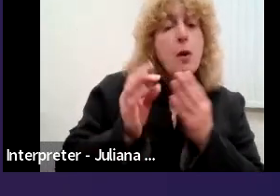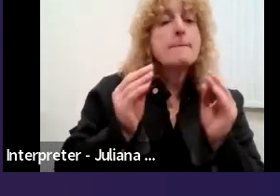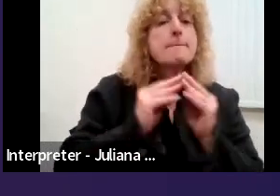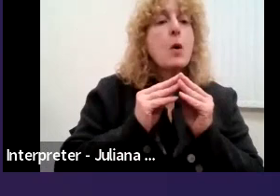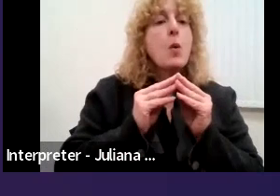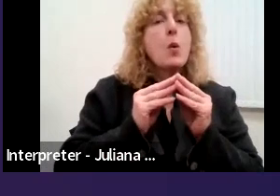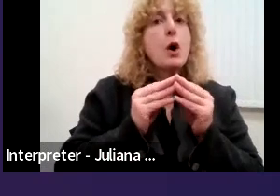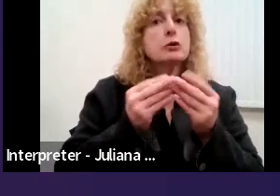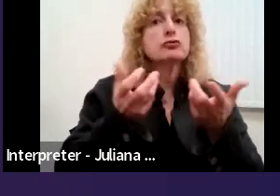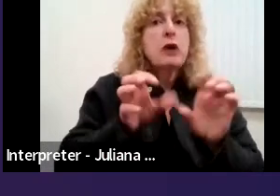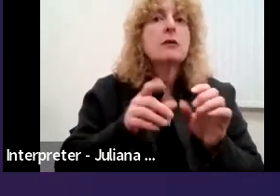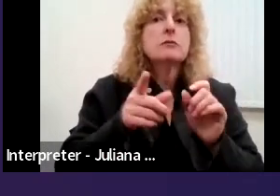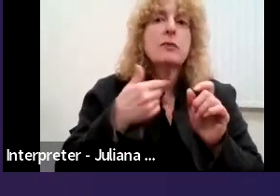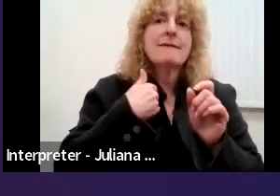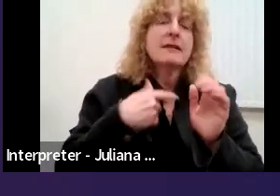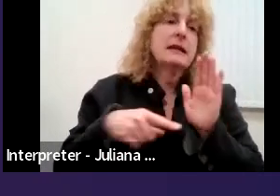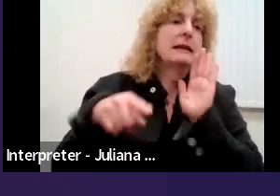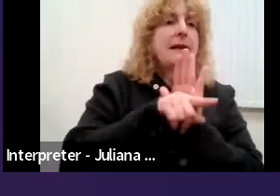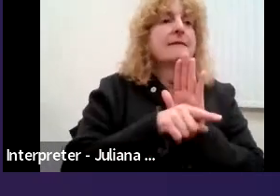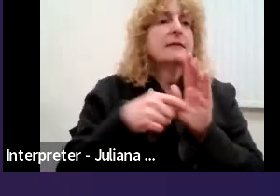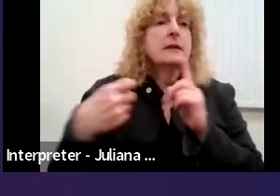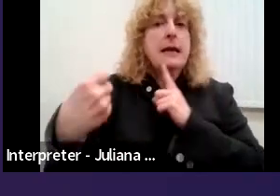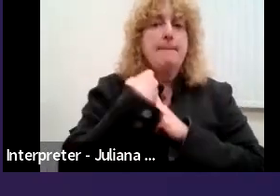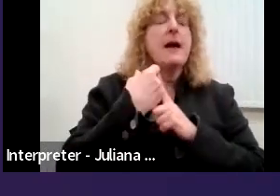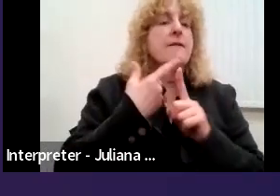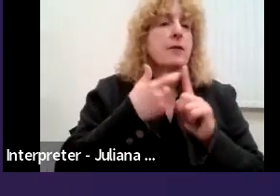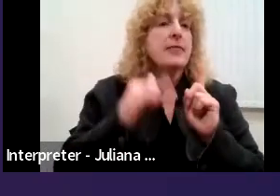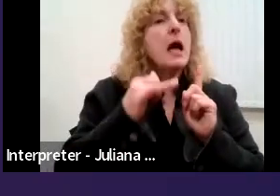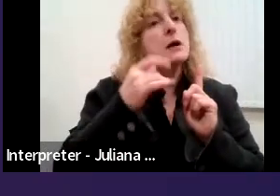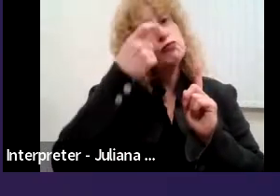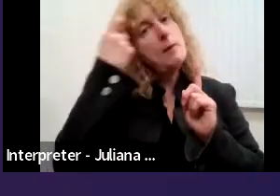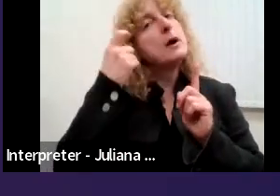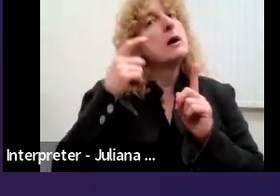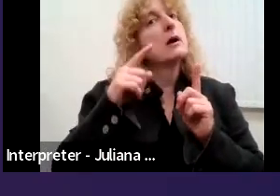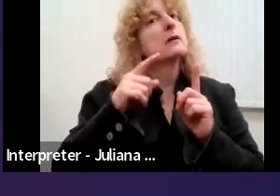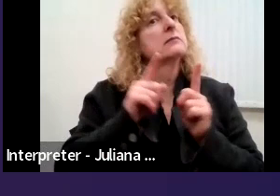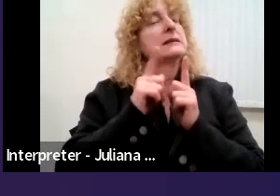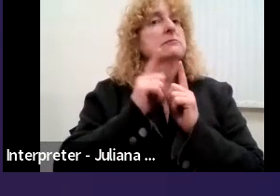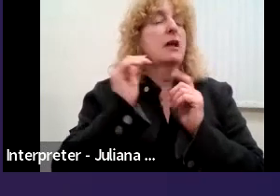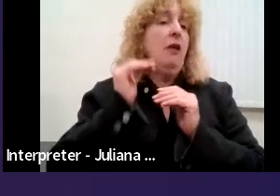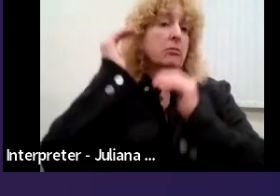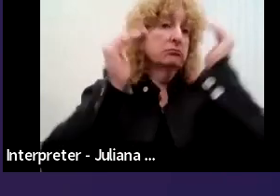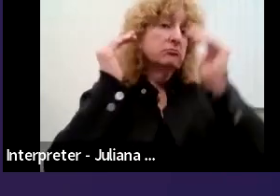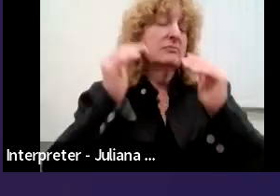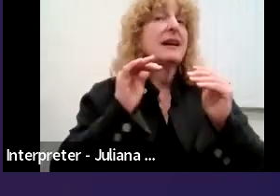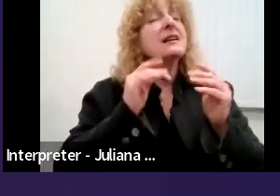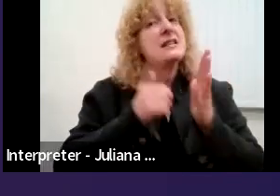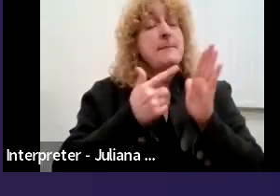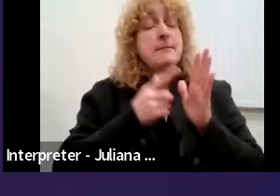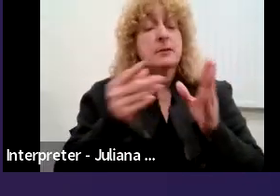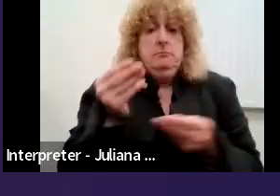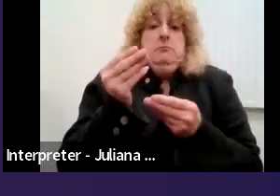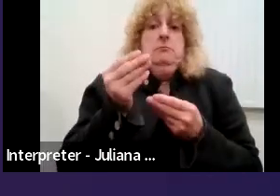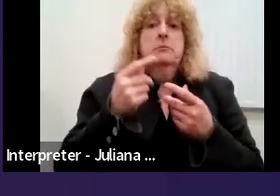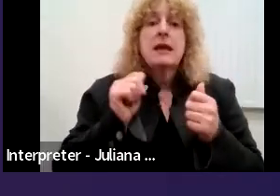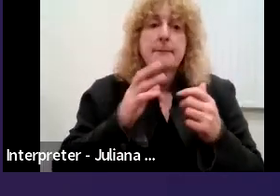have negative impact from that trauma as you're an adult. And it can be scary to kind of get that score. My